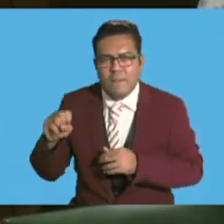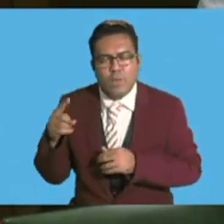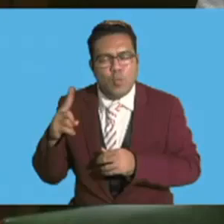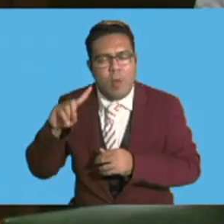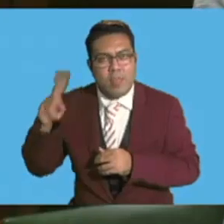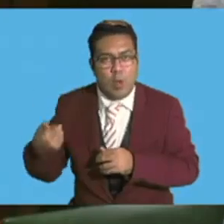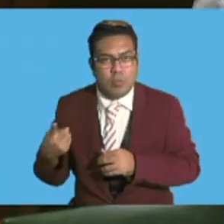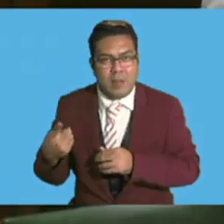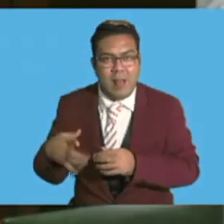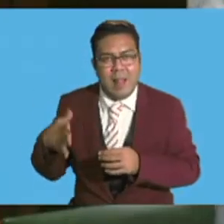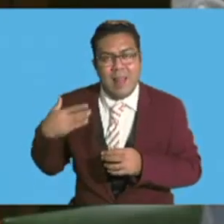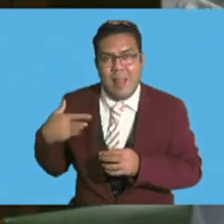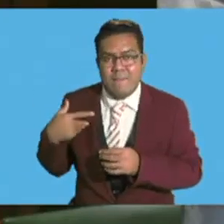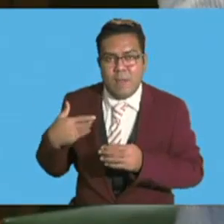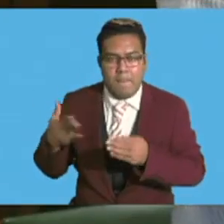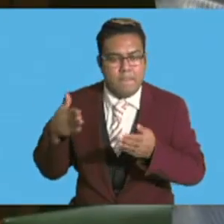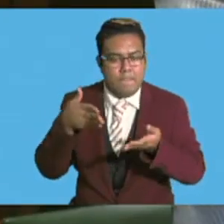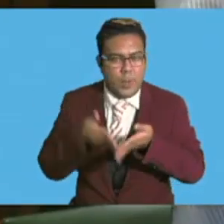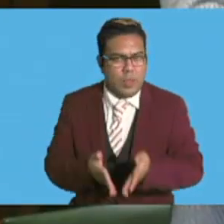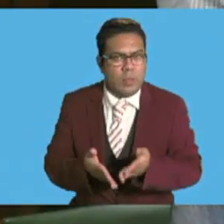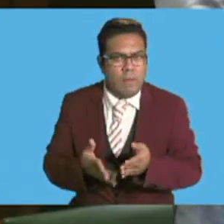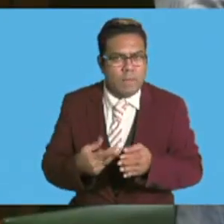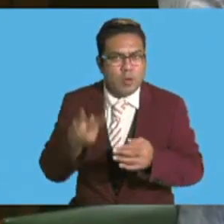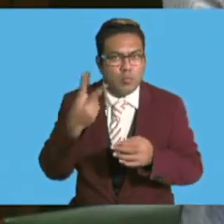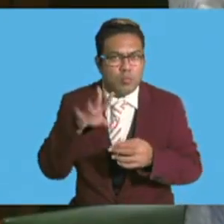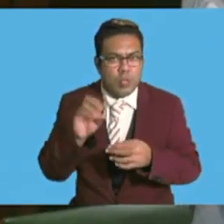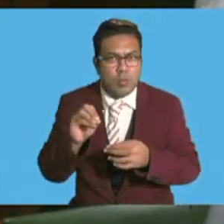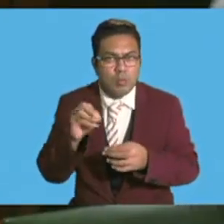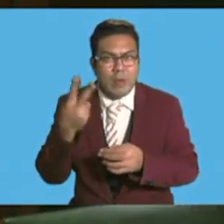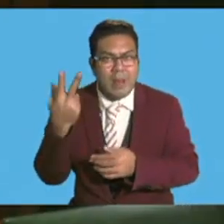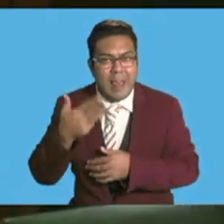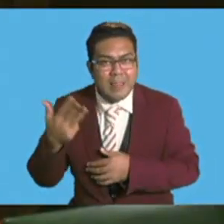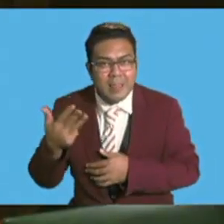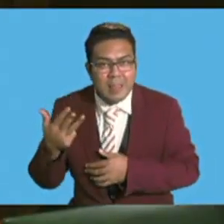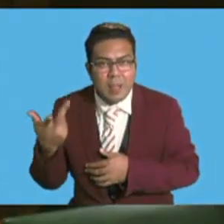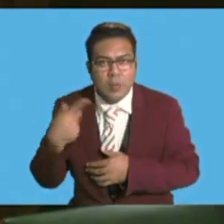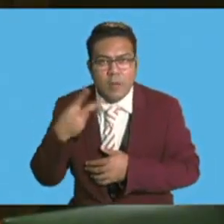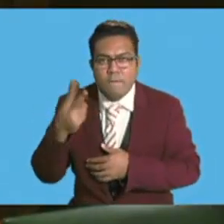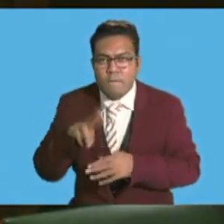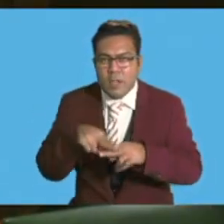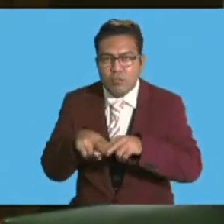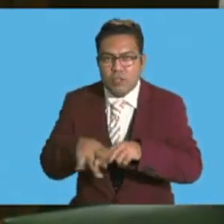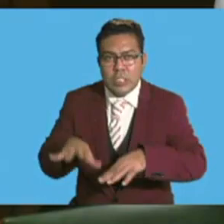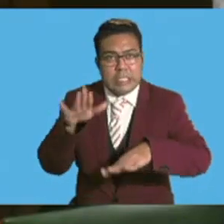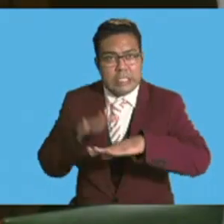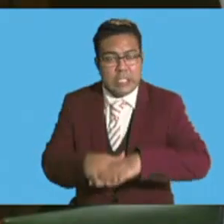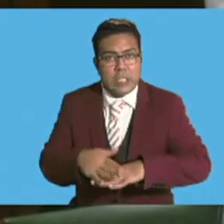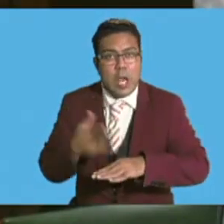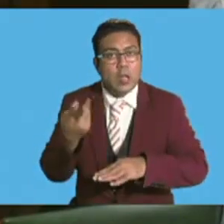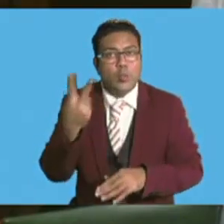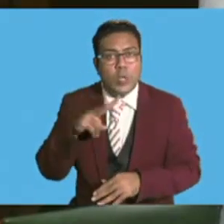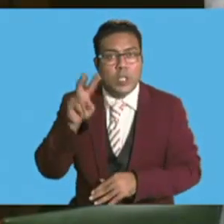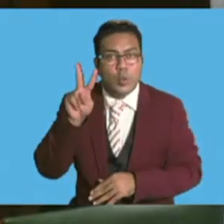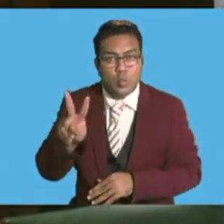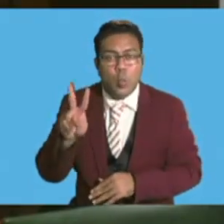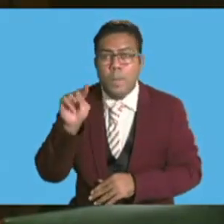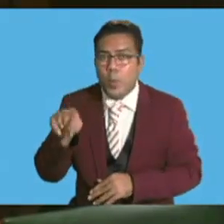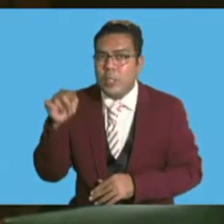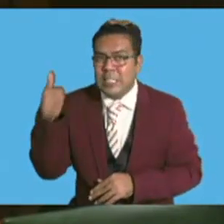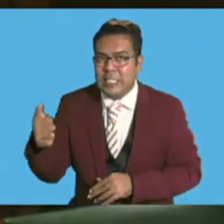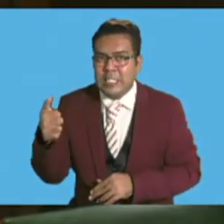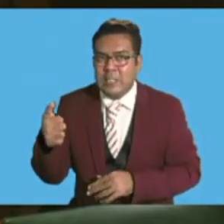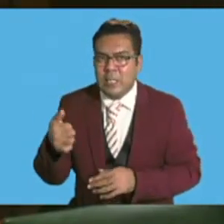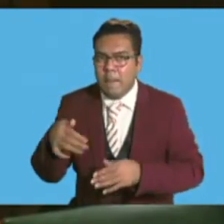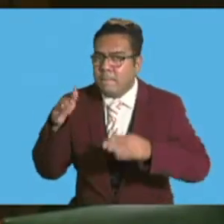births. Honourable Speaker, at this moment, 2019, Fiji sits at 22.6 below that